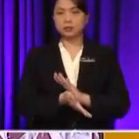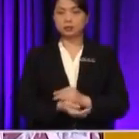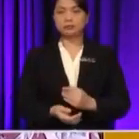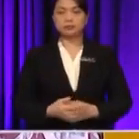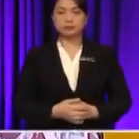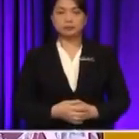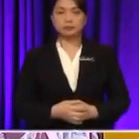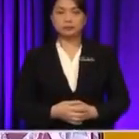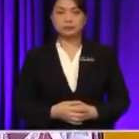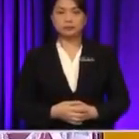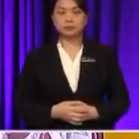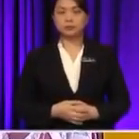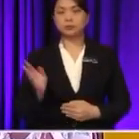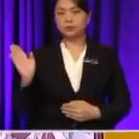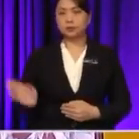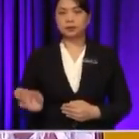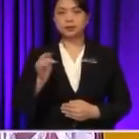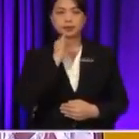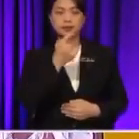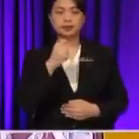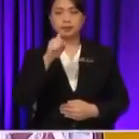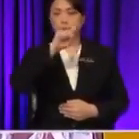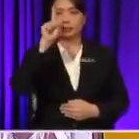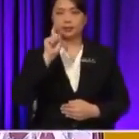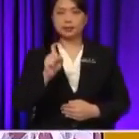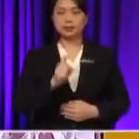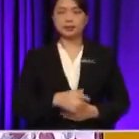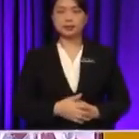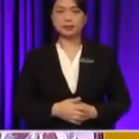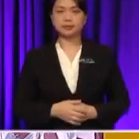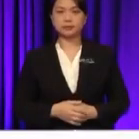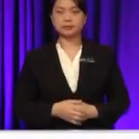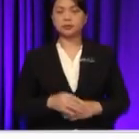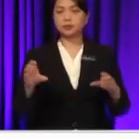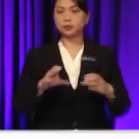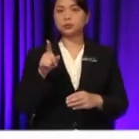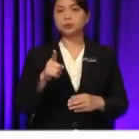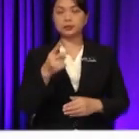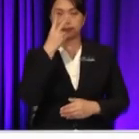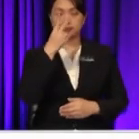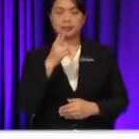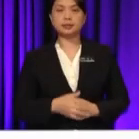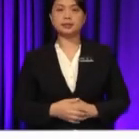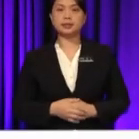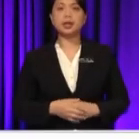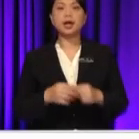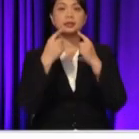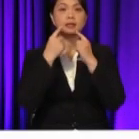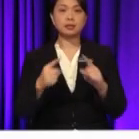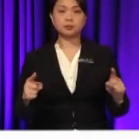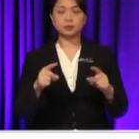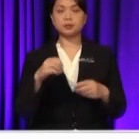question first. So this is the question for our students or the given task. You see this announcement in an English language magazine